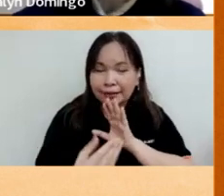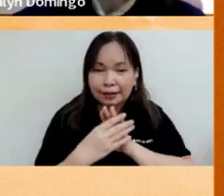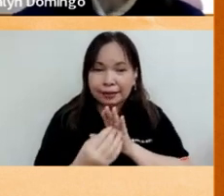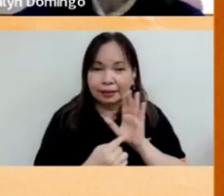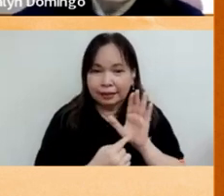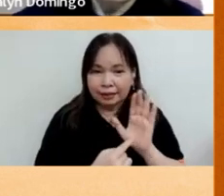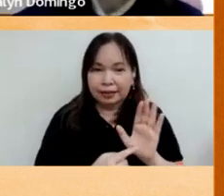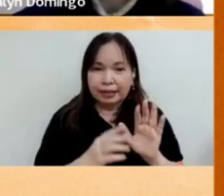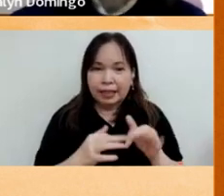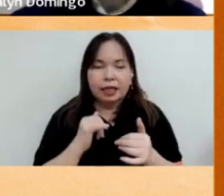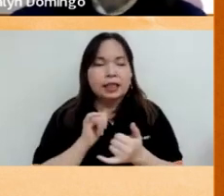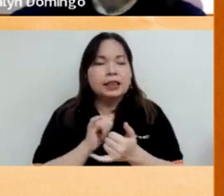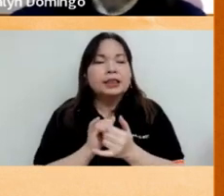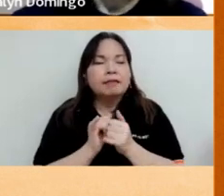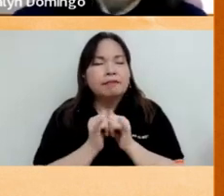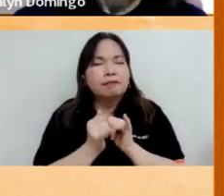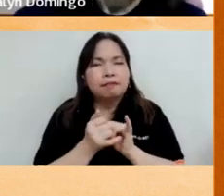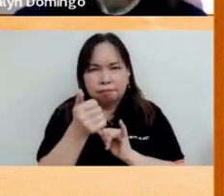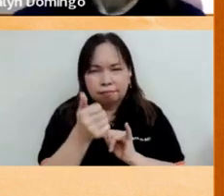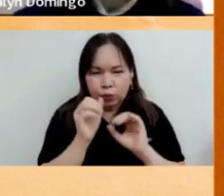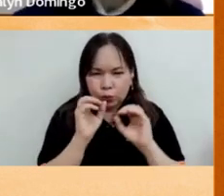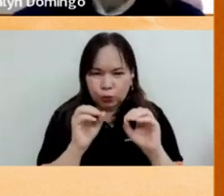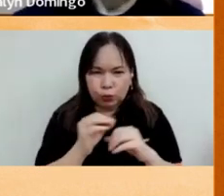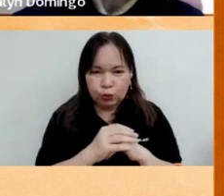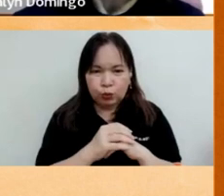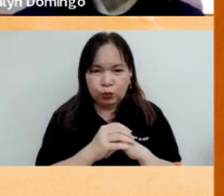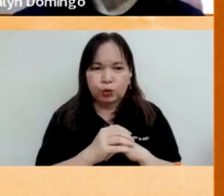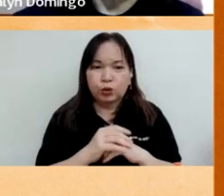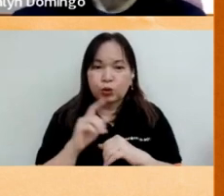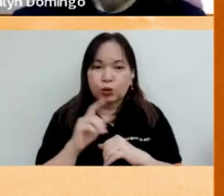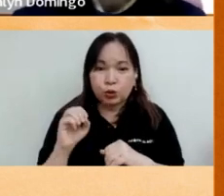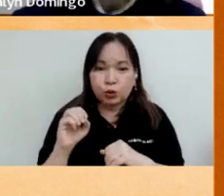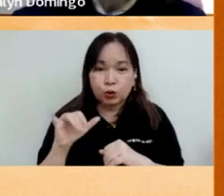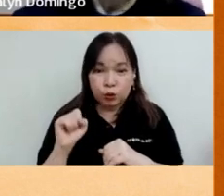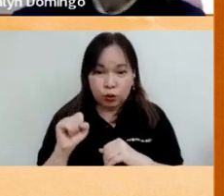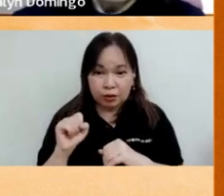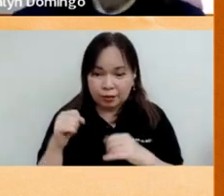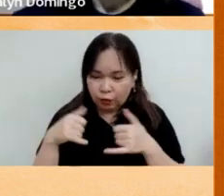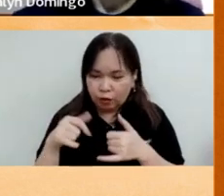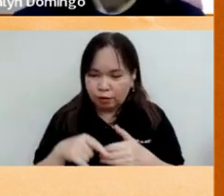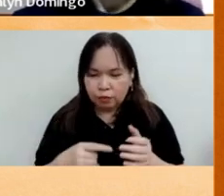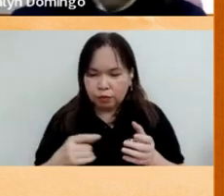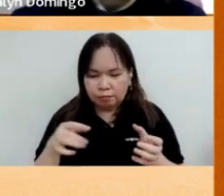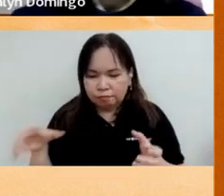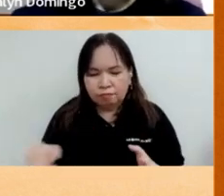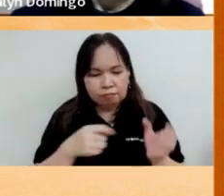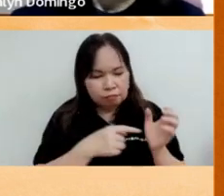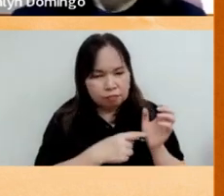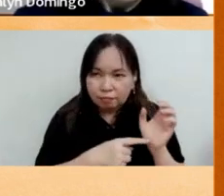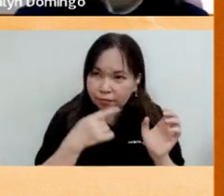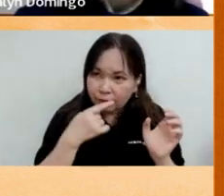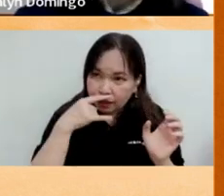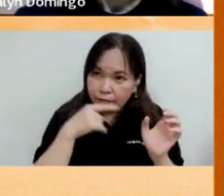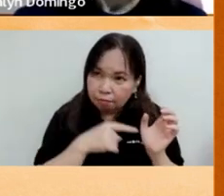coping skills to the child. So toys serve as the means to demonstrate the behavior that